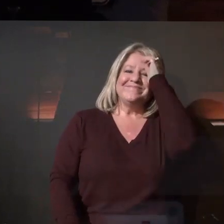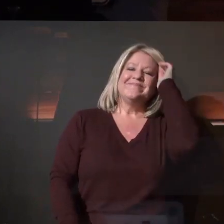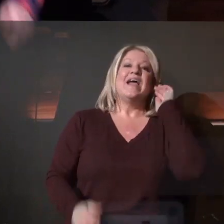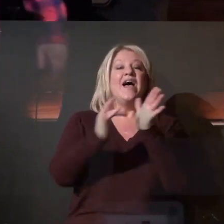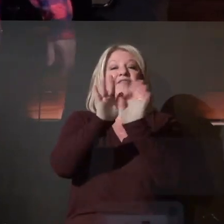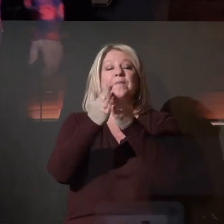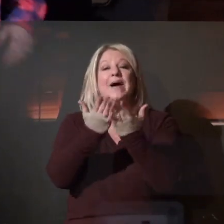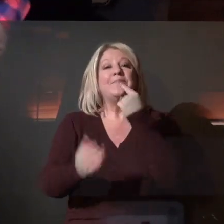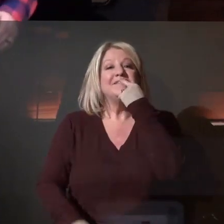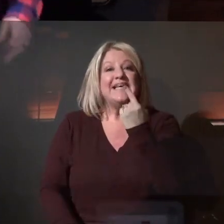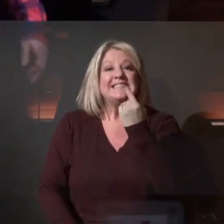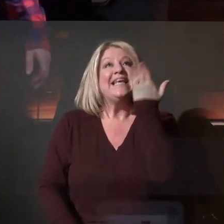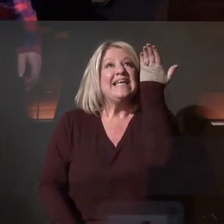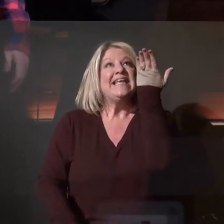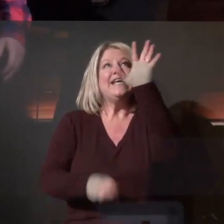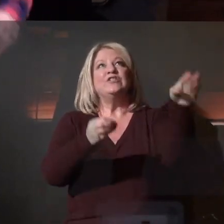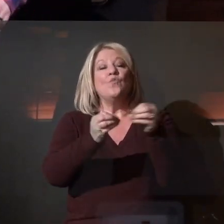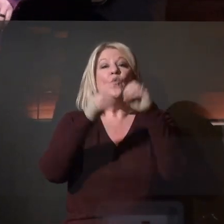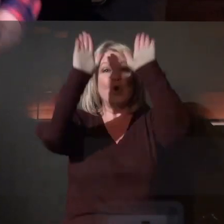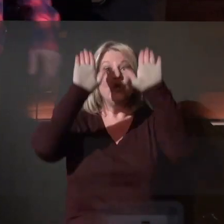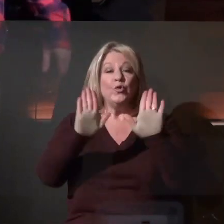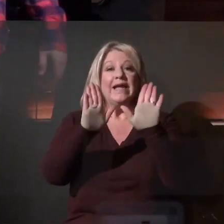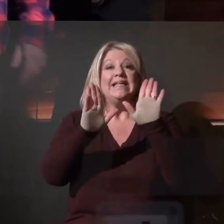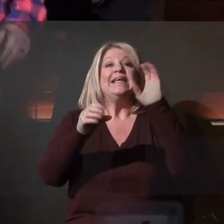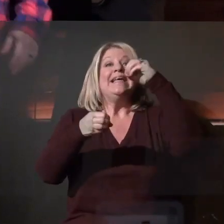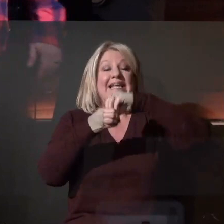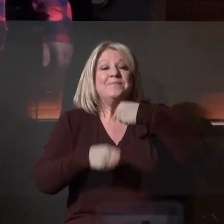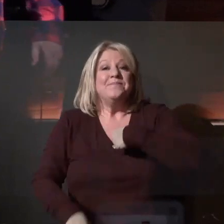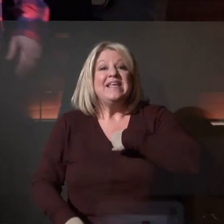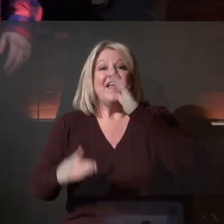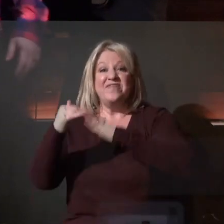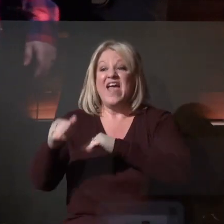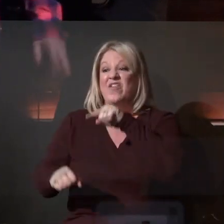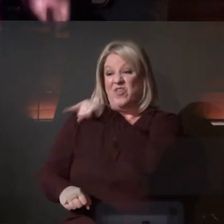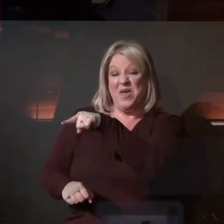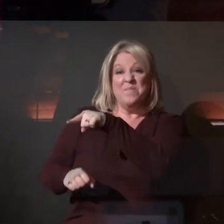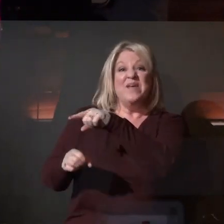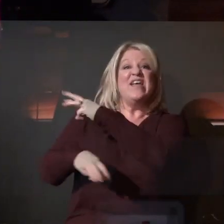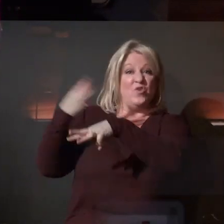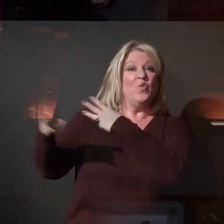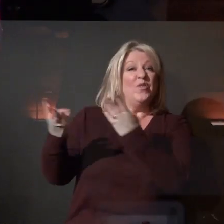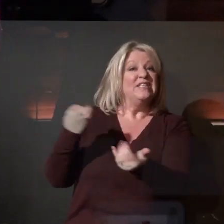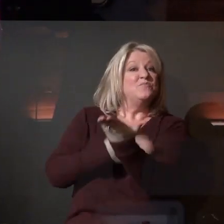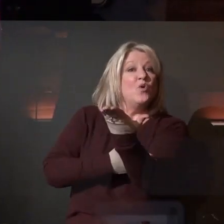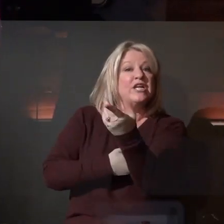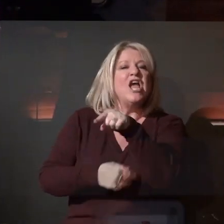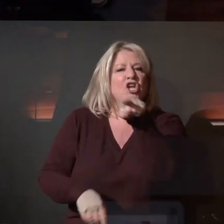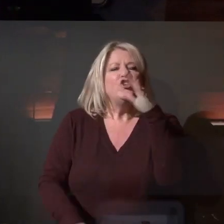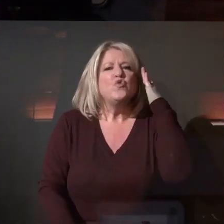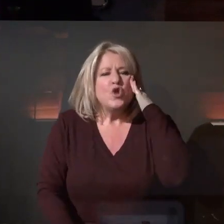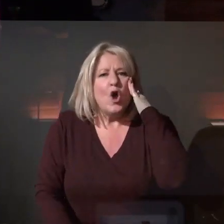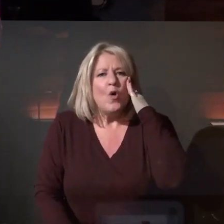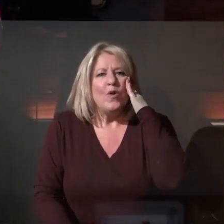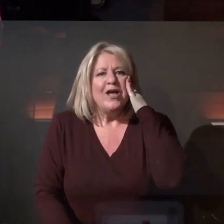The Bible says, greater is he that is in me than he that is in the world this morning. So do you know you